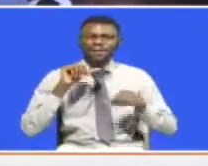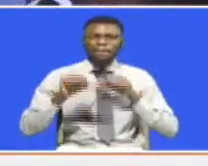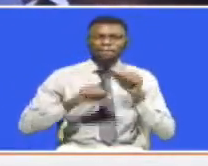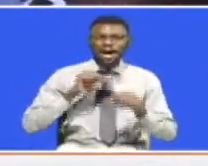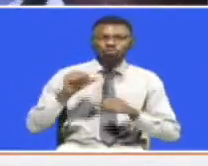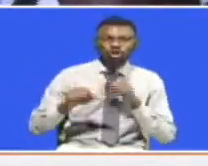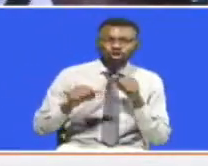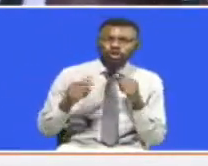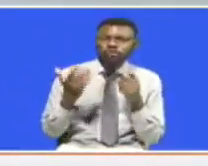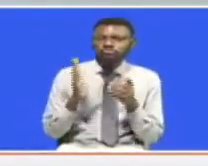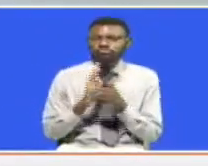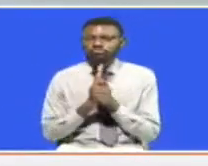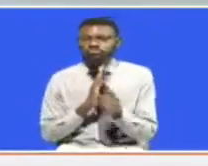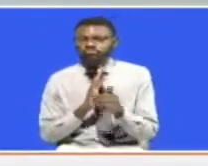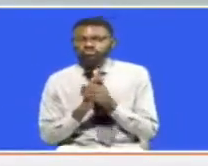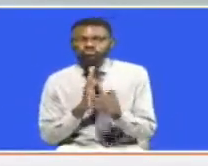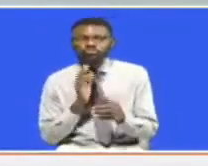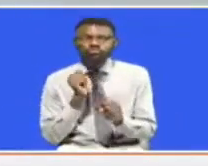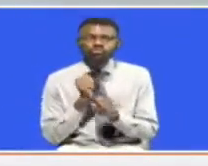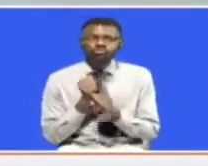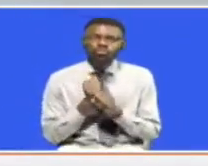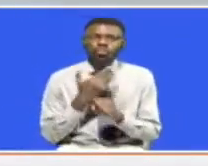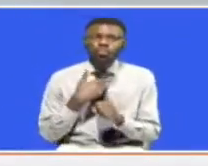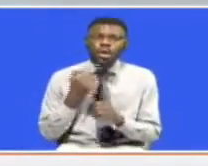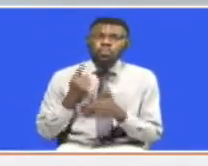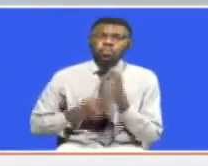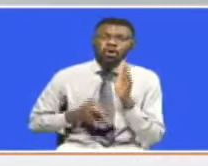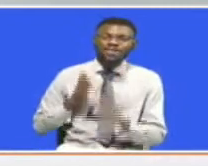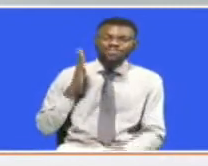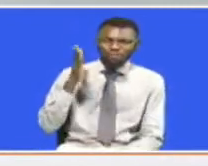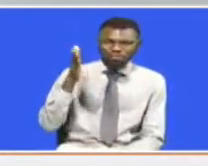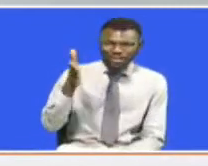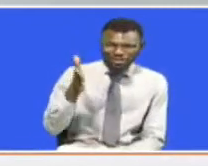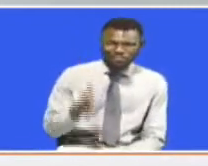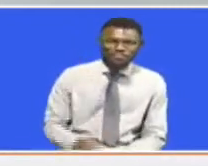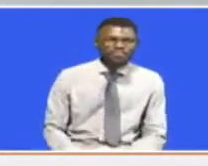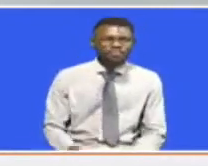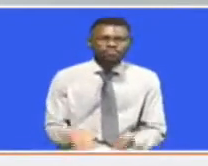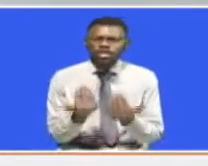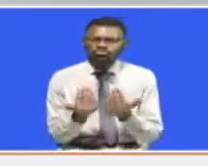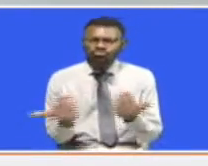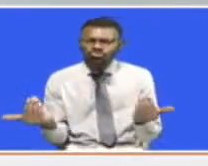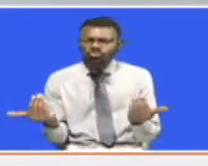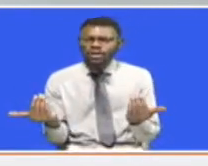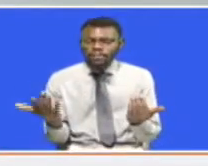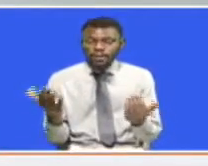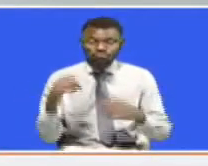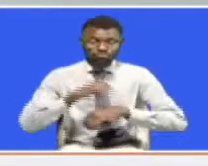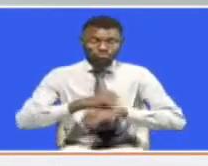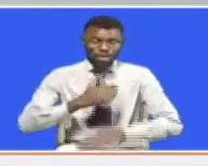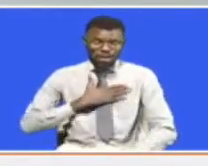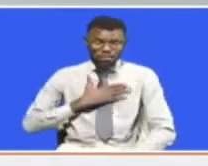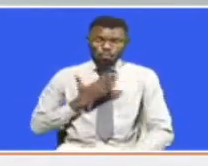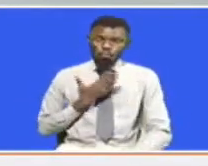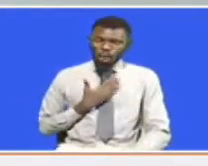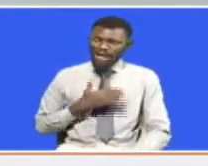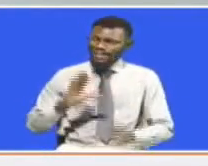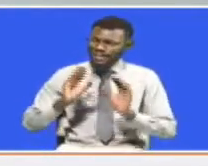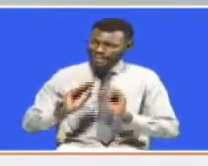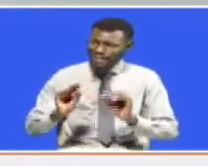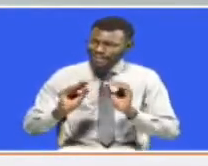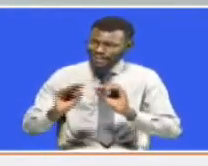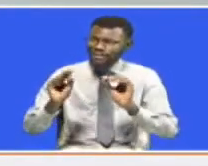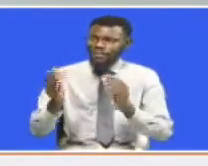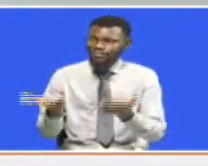taaluma ambazo wangependa kujiunga nazo. Whatever we are doing or we are trying to do as a school is to nurture their potential and also to roll